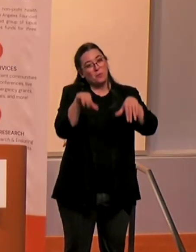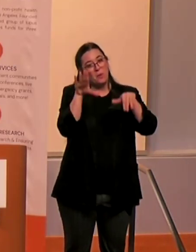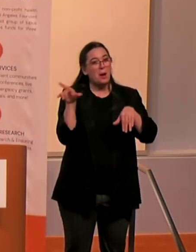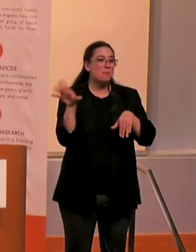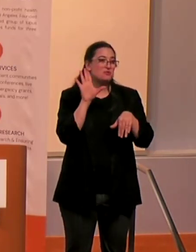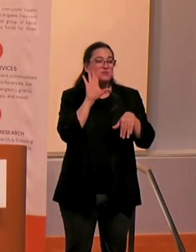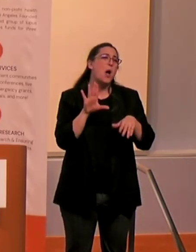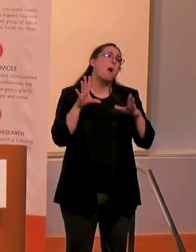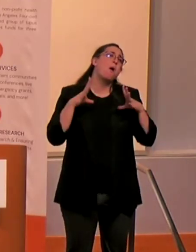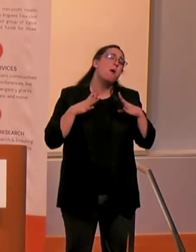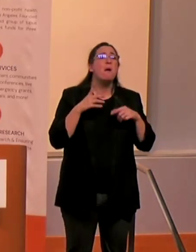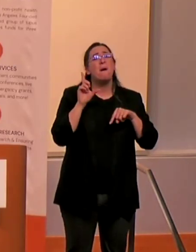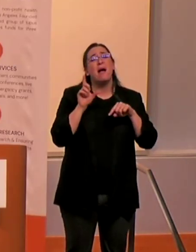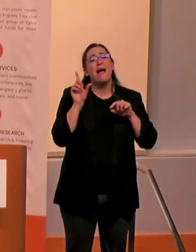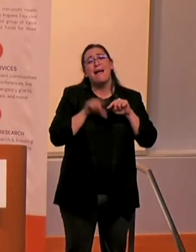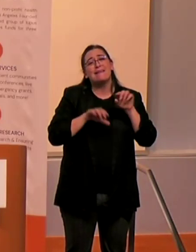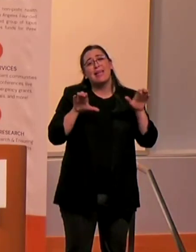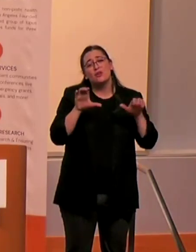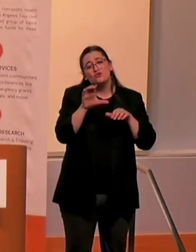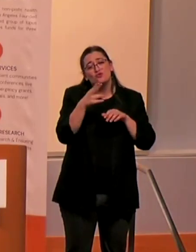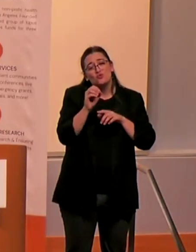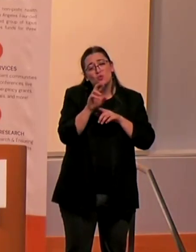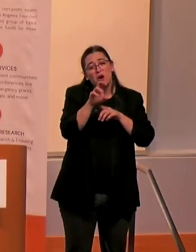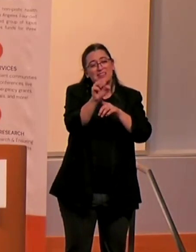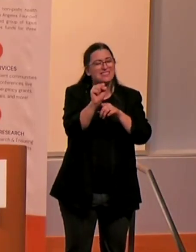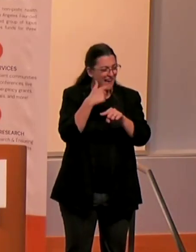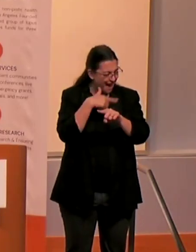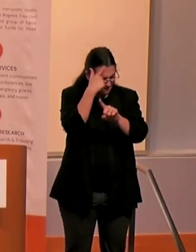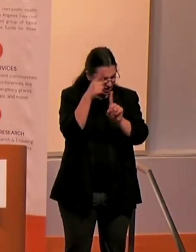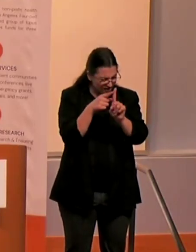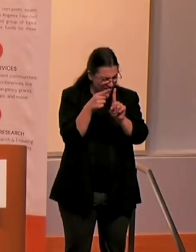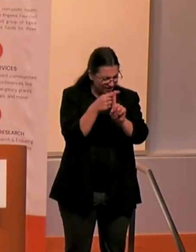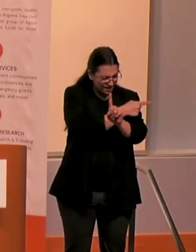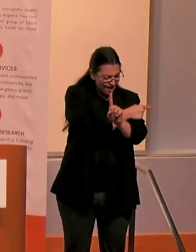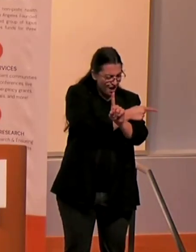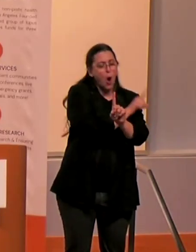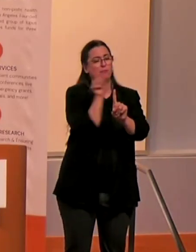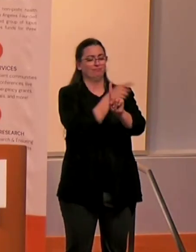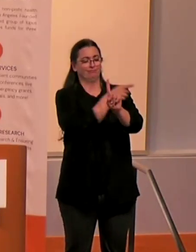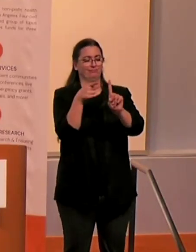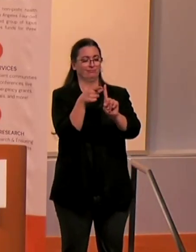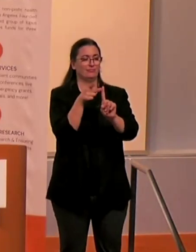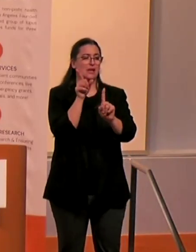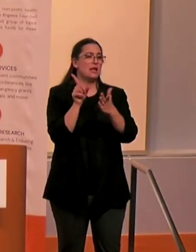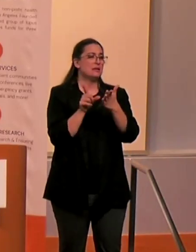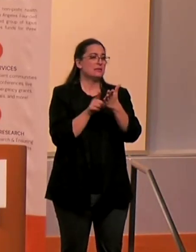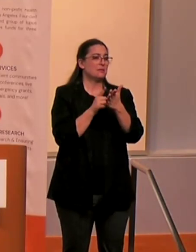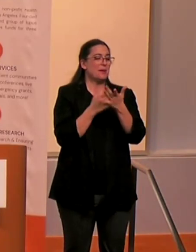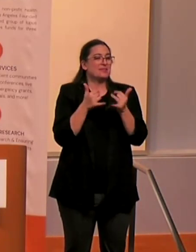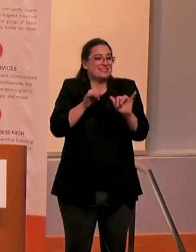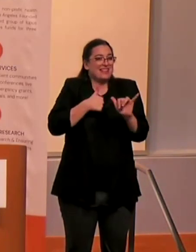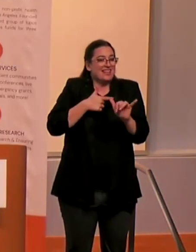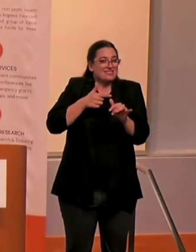I forgot what my point was, but essentially we have to slow her down and have her like cool off. But I think she's learning how to read her